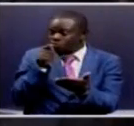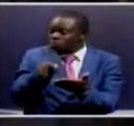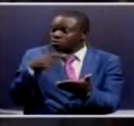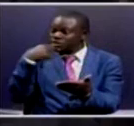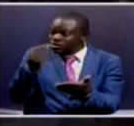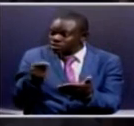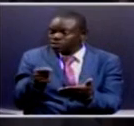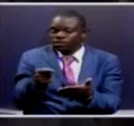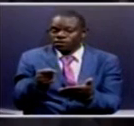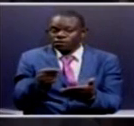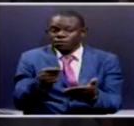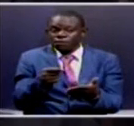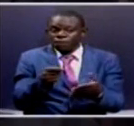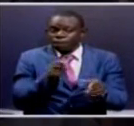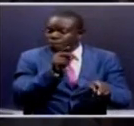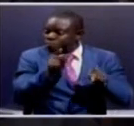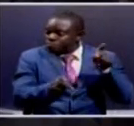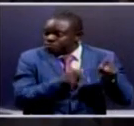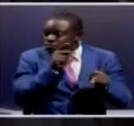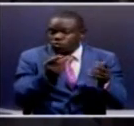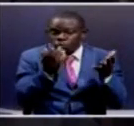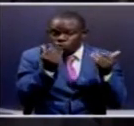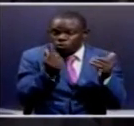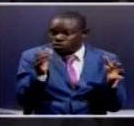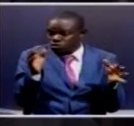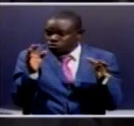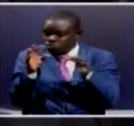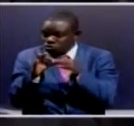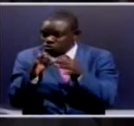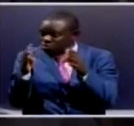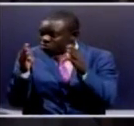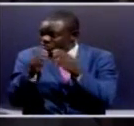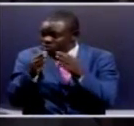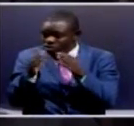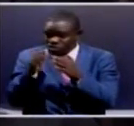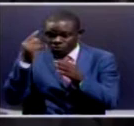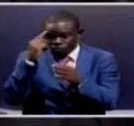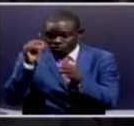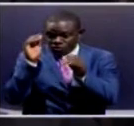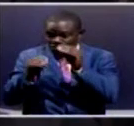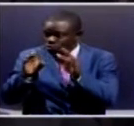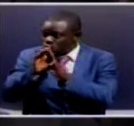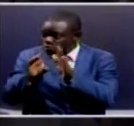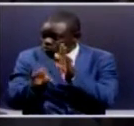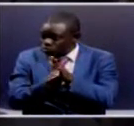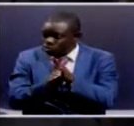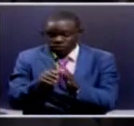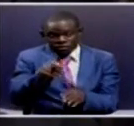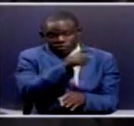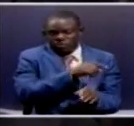public who want to attend the forum deliberations can register, can do so